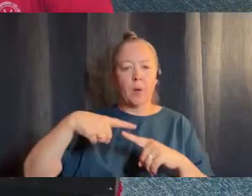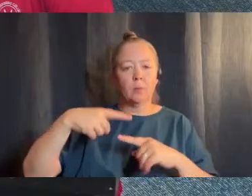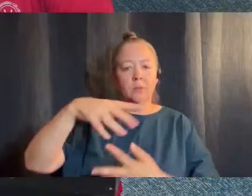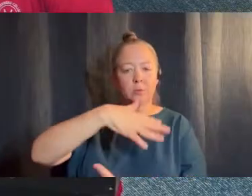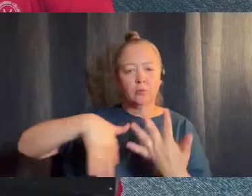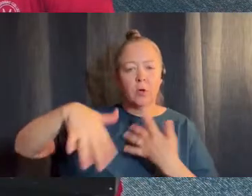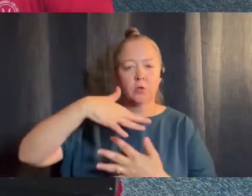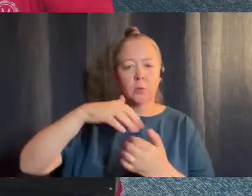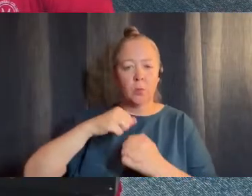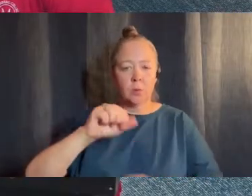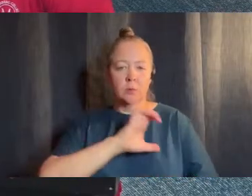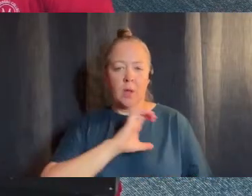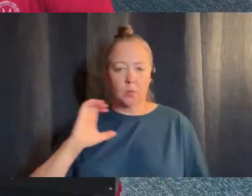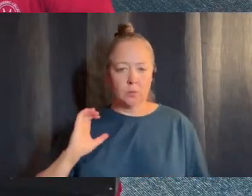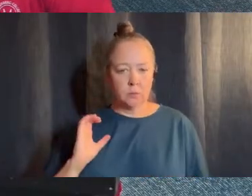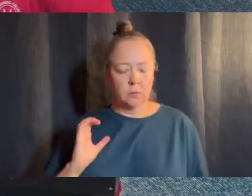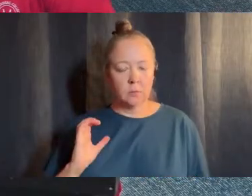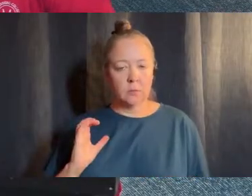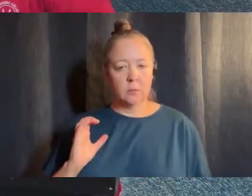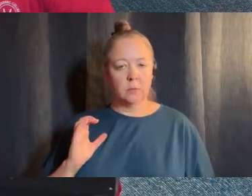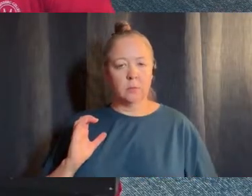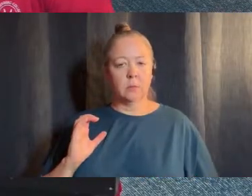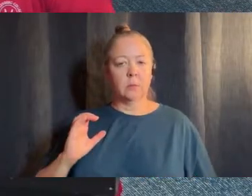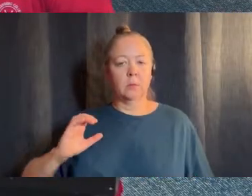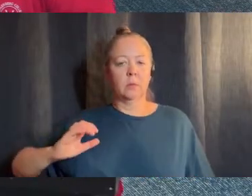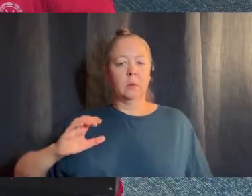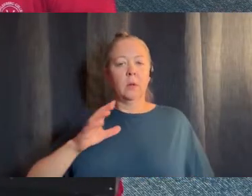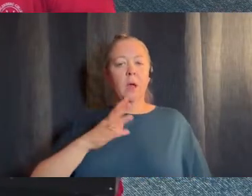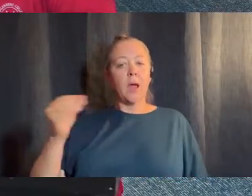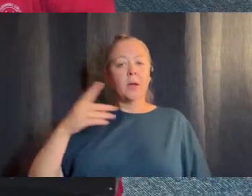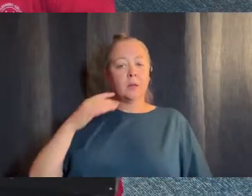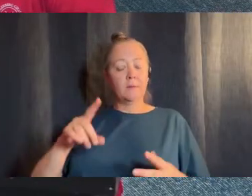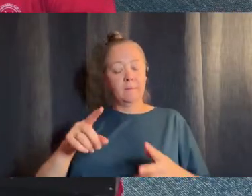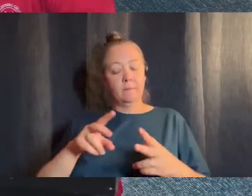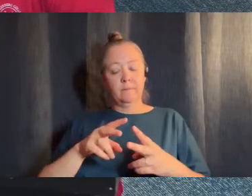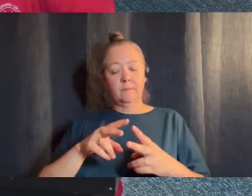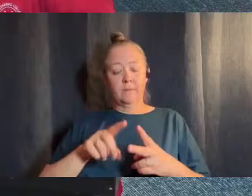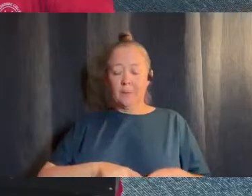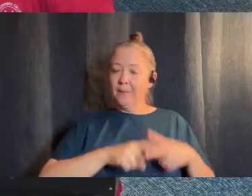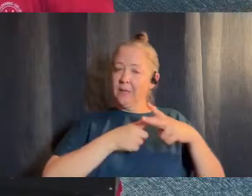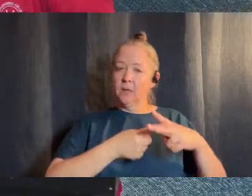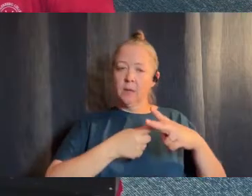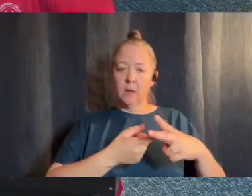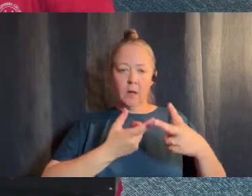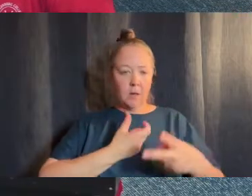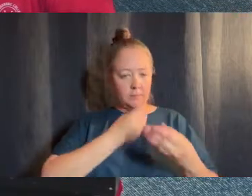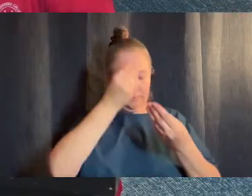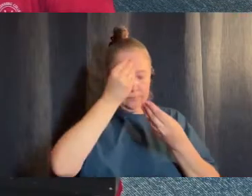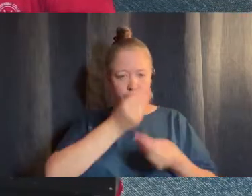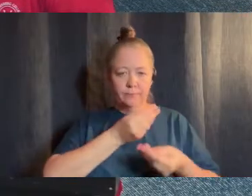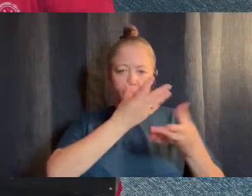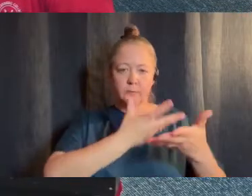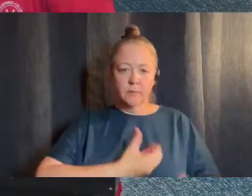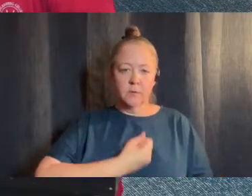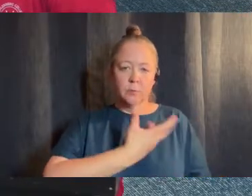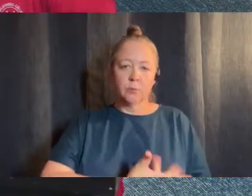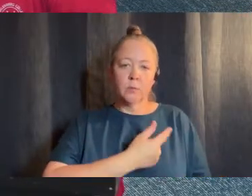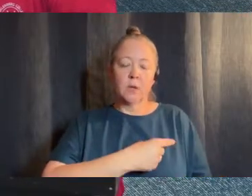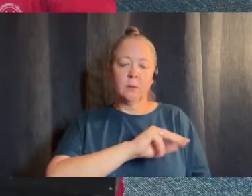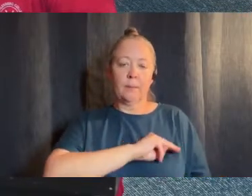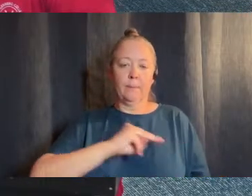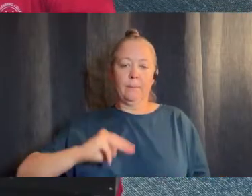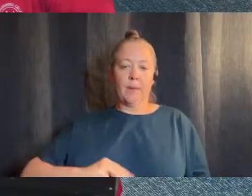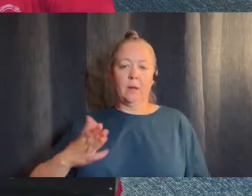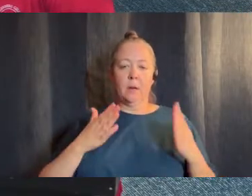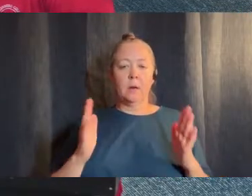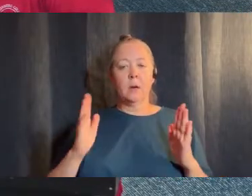council. And I have, at the very beginning, expressed to the mayor my best wishes for him because I knew of the pain